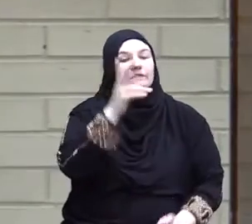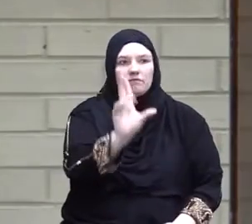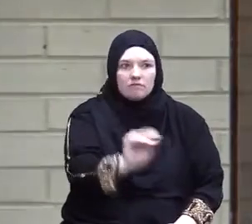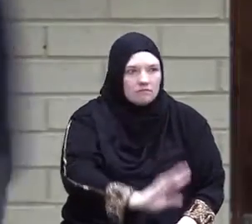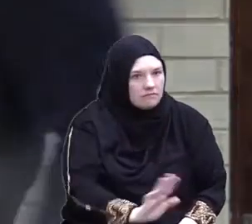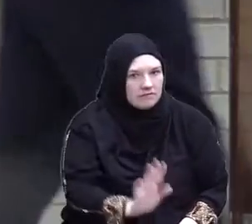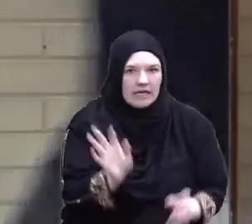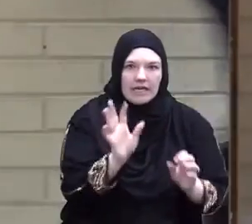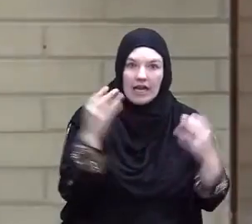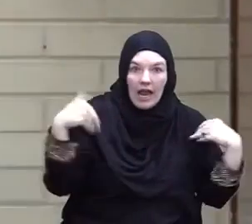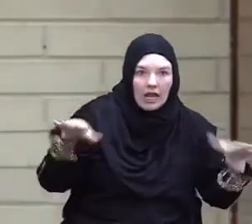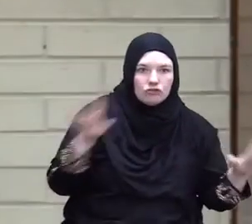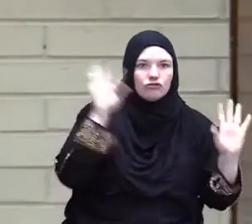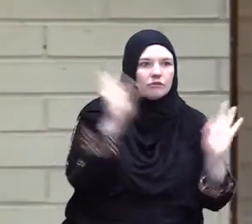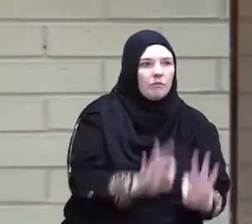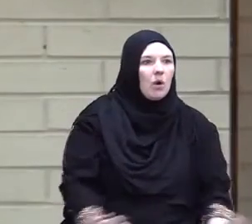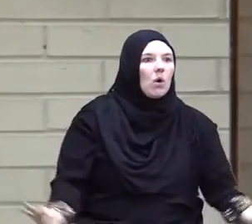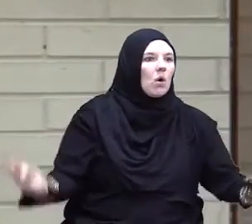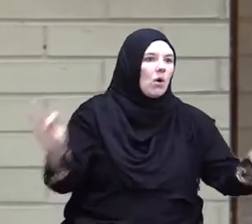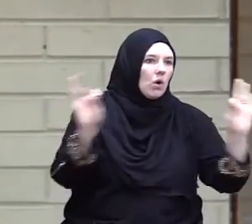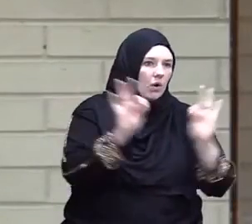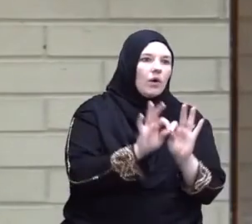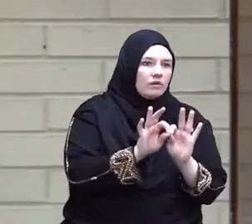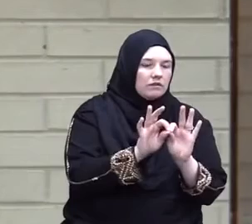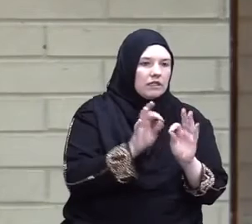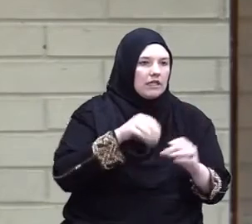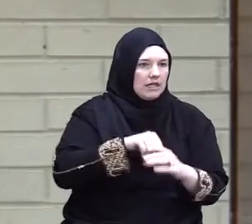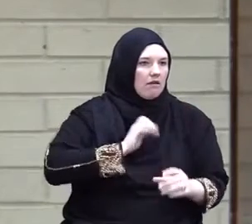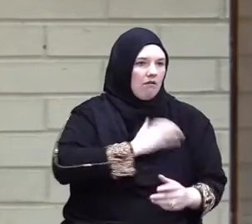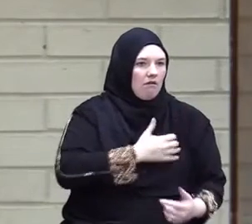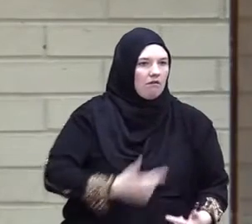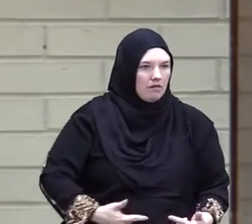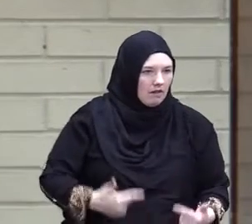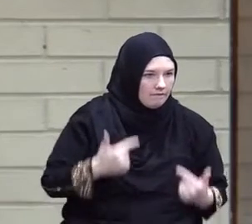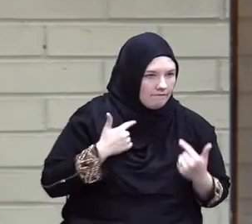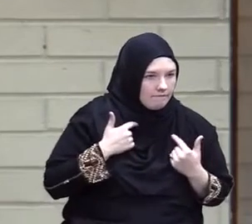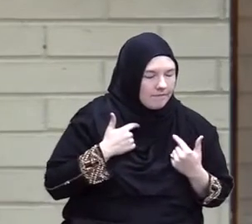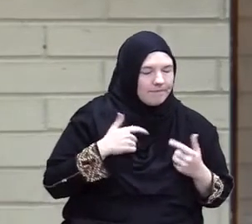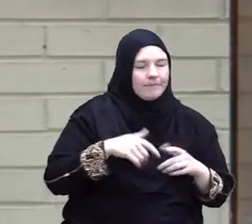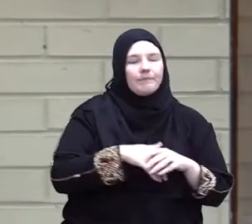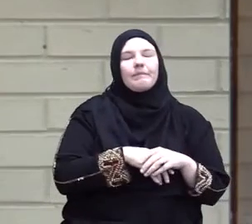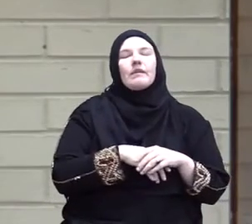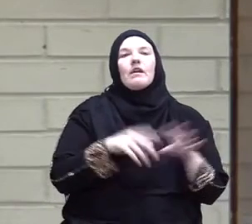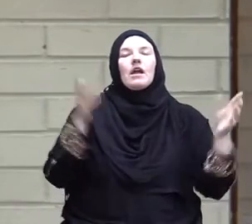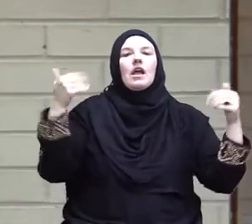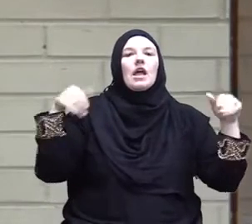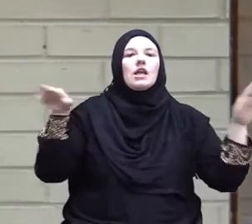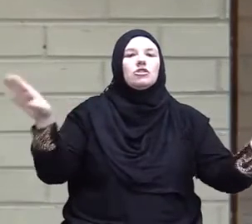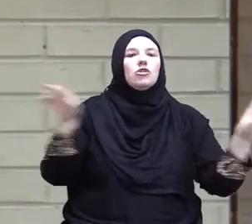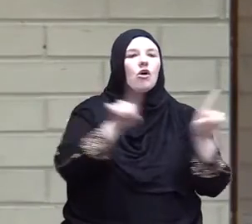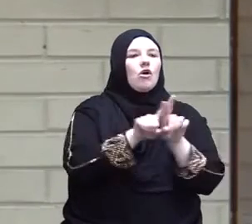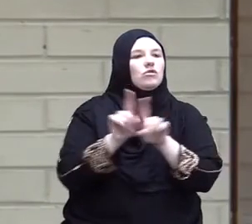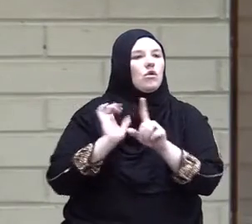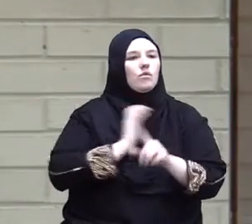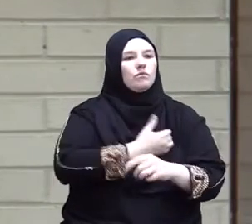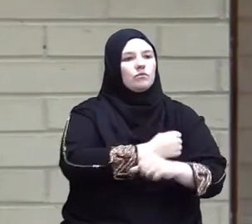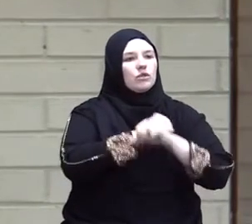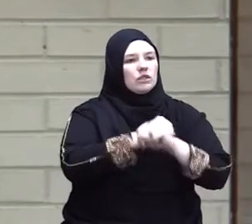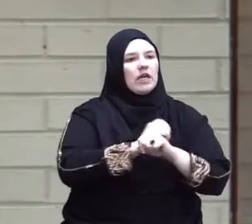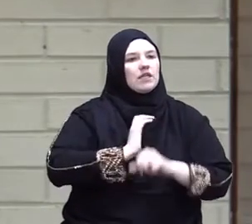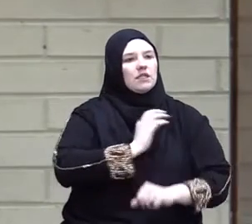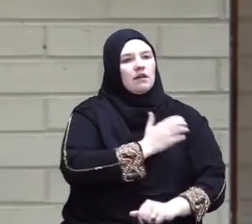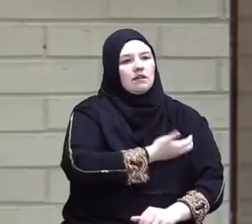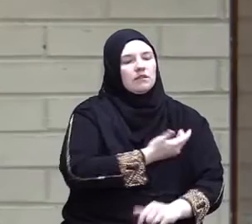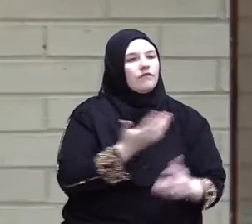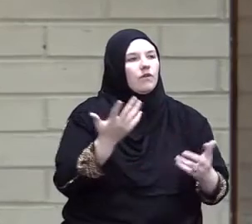very important. They are very central in our life. They also protect us from some